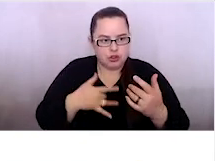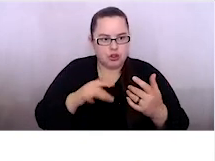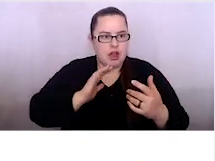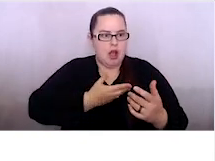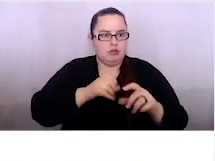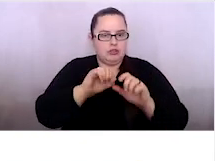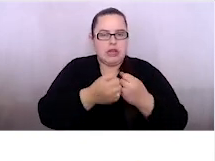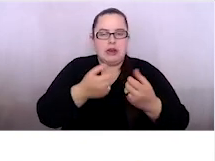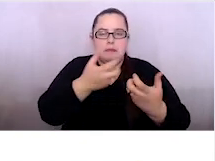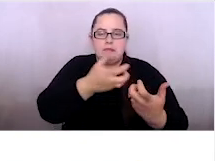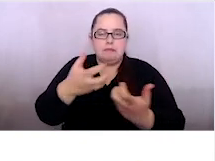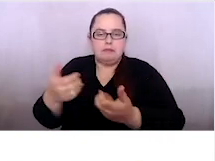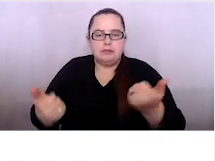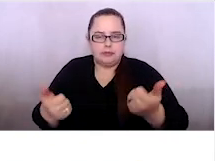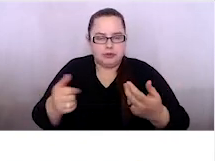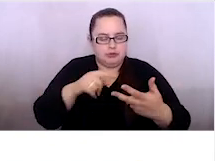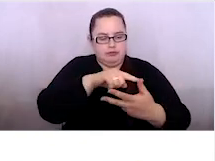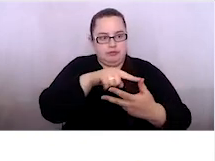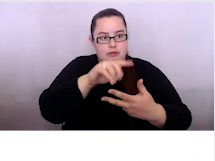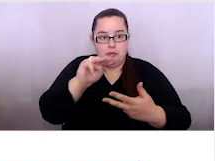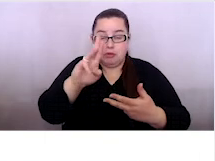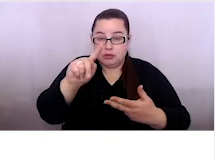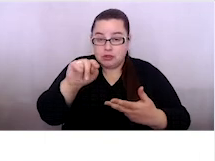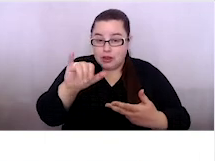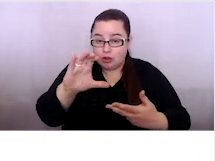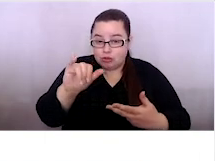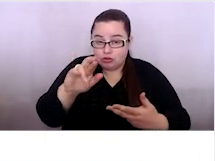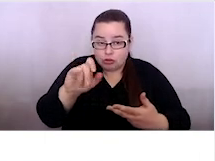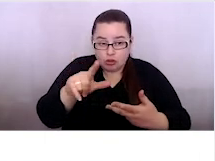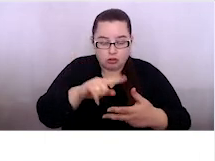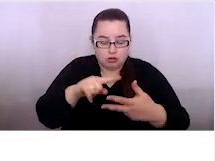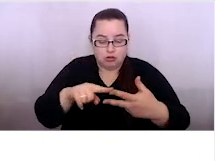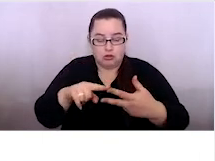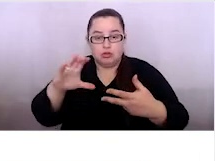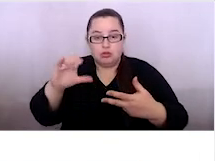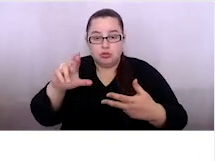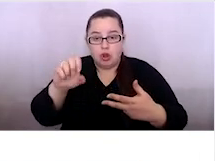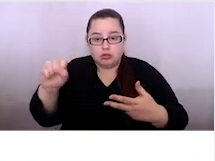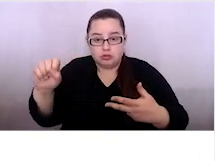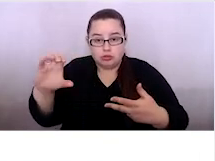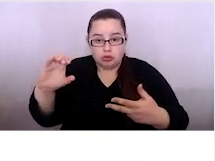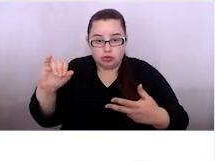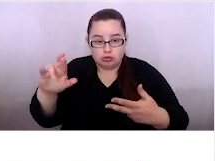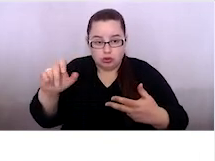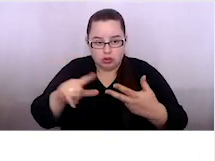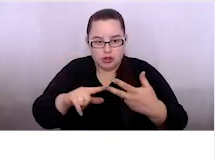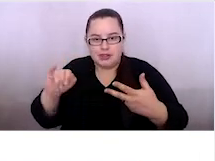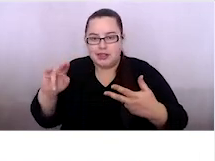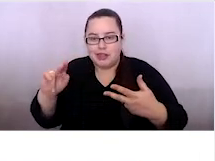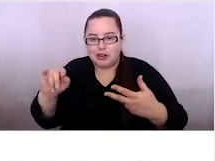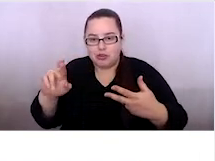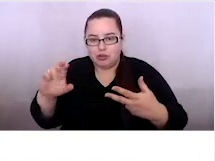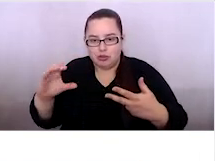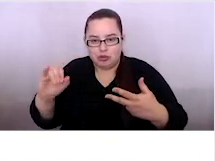it be multicultural, cross-cultural, or intercultural, and what kind of society is kind of the goal to